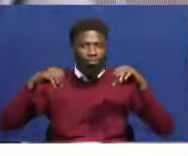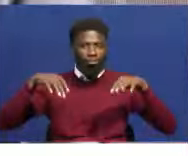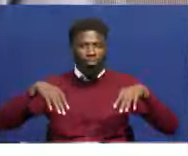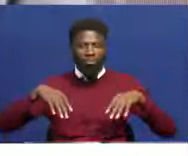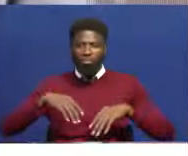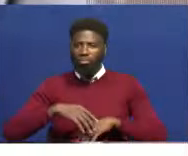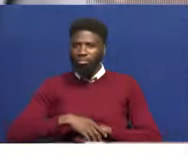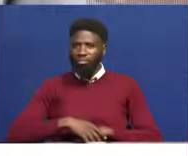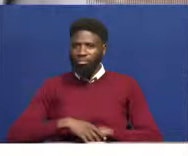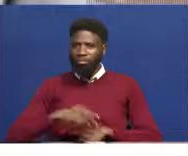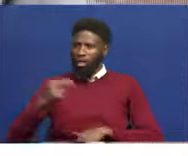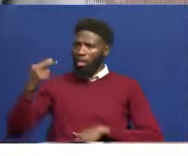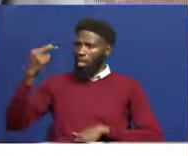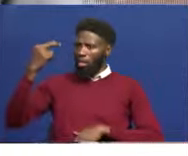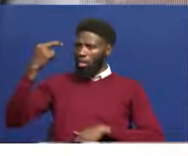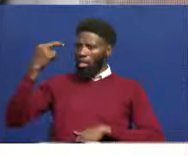enemies.